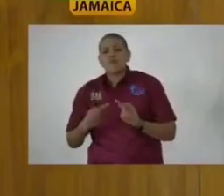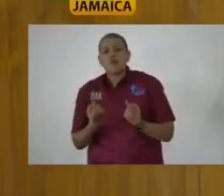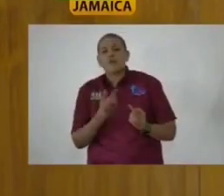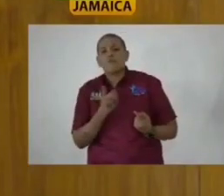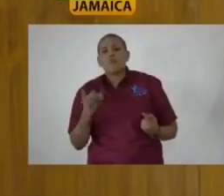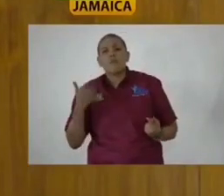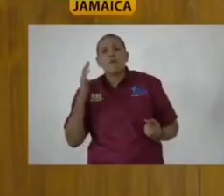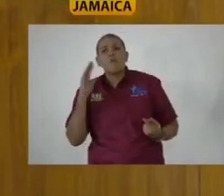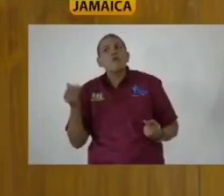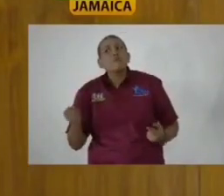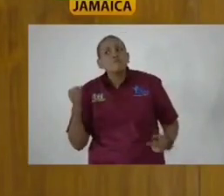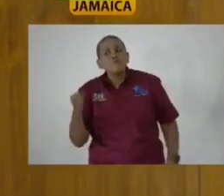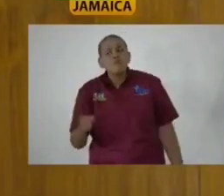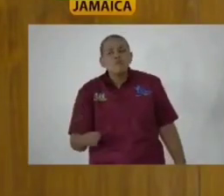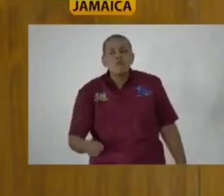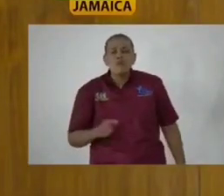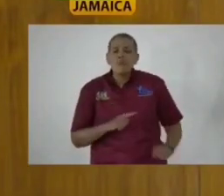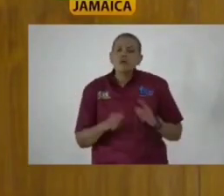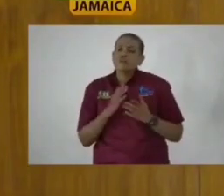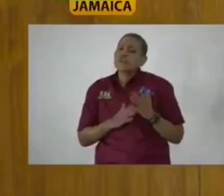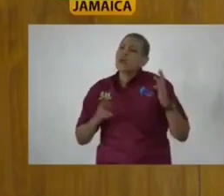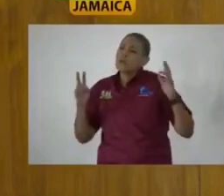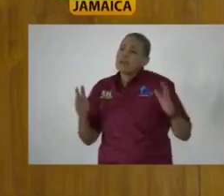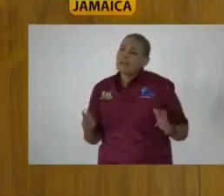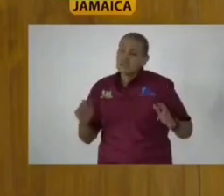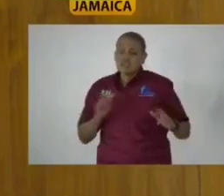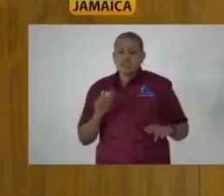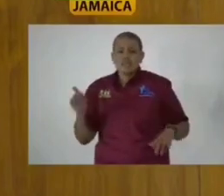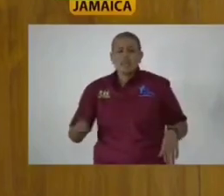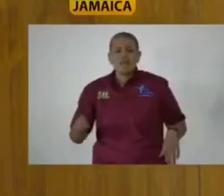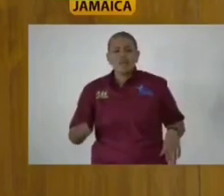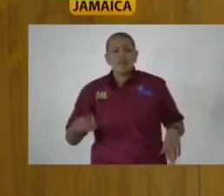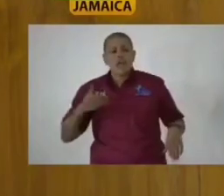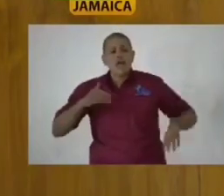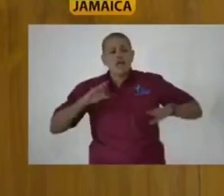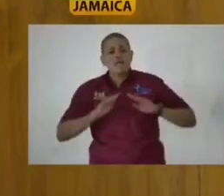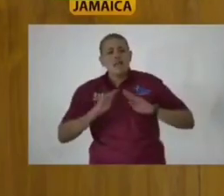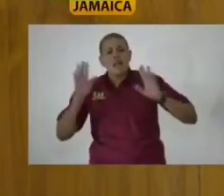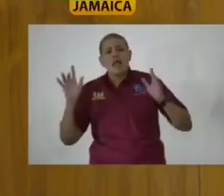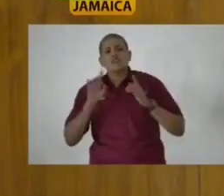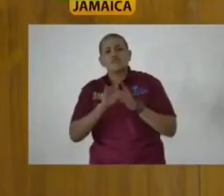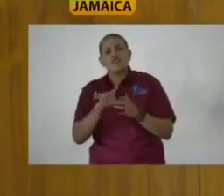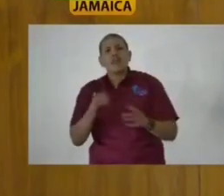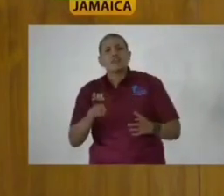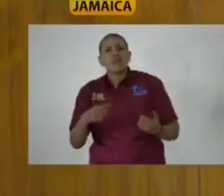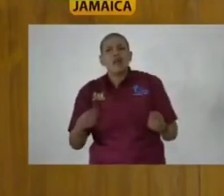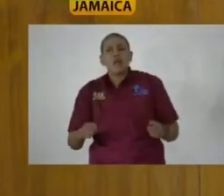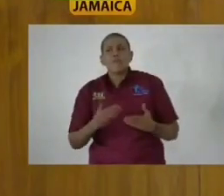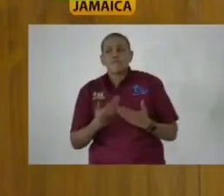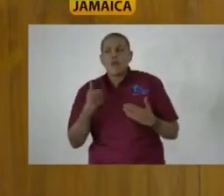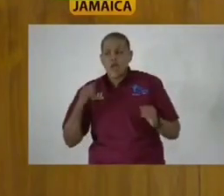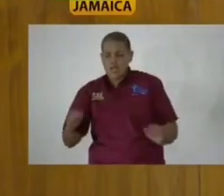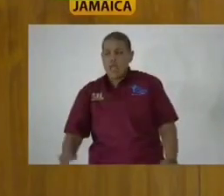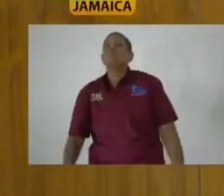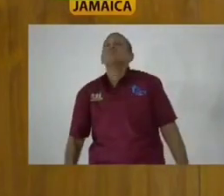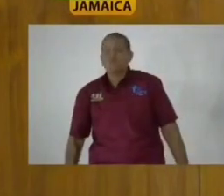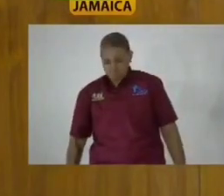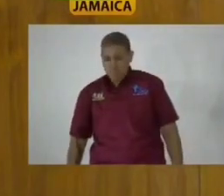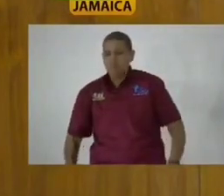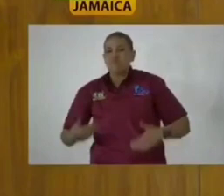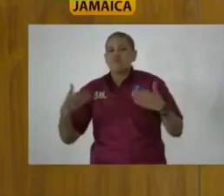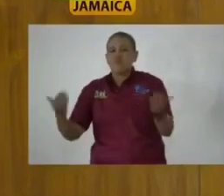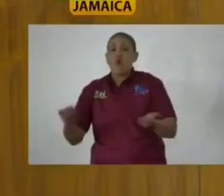forthwith. But there are some issues which I need to have clarity on before we embark